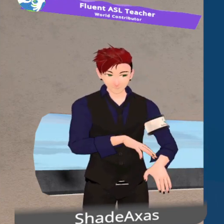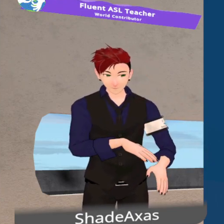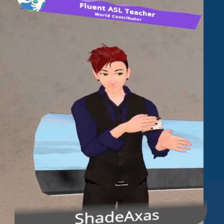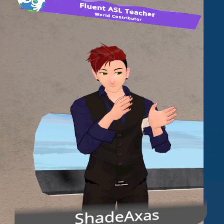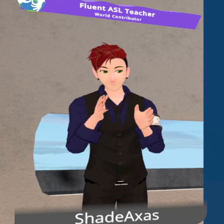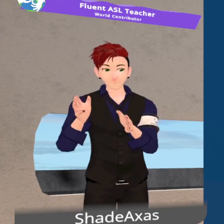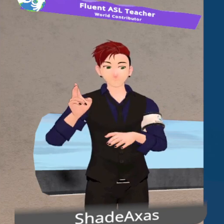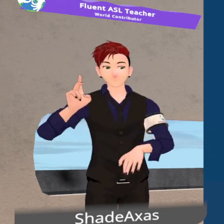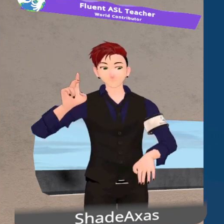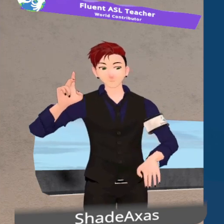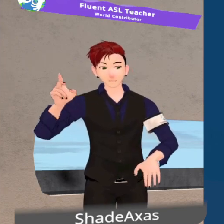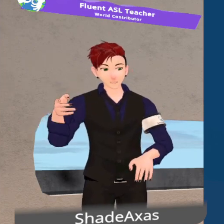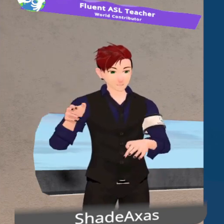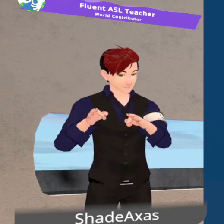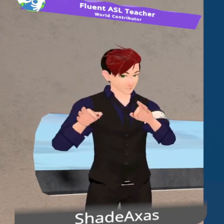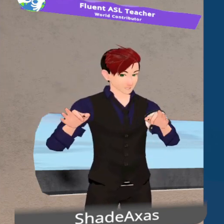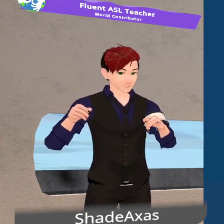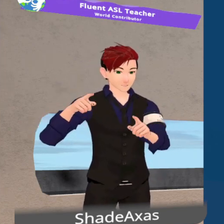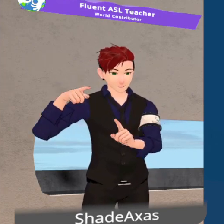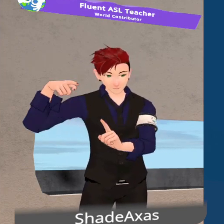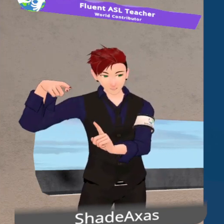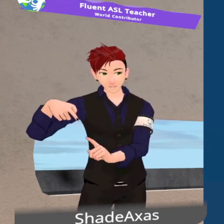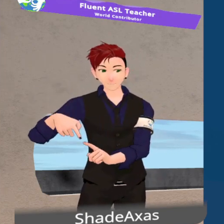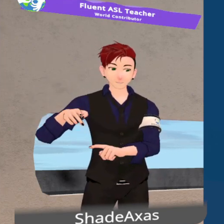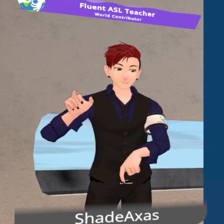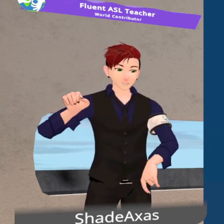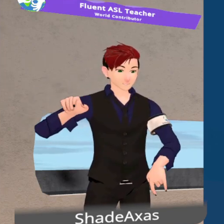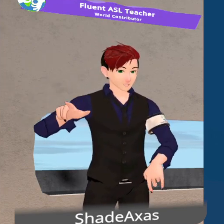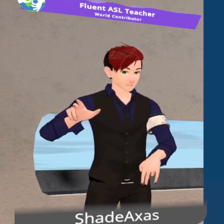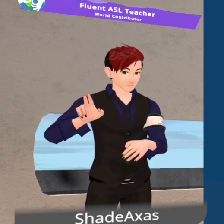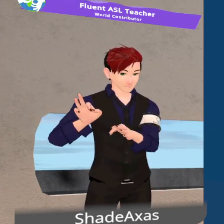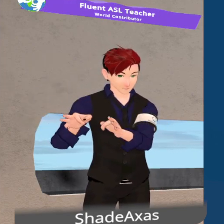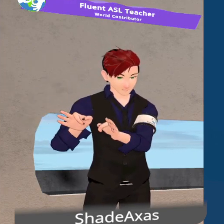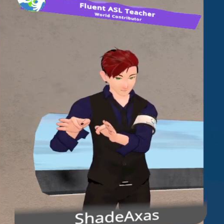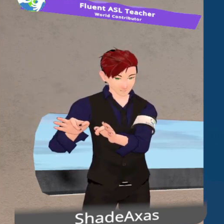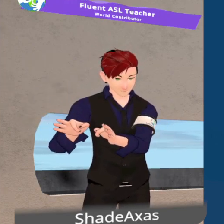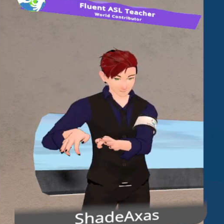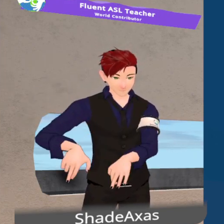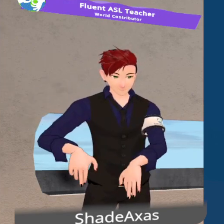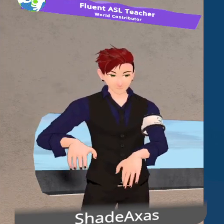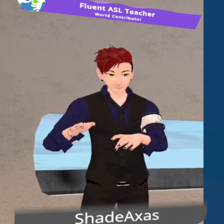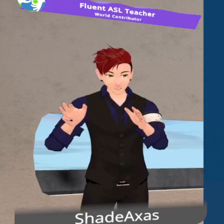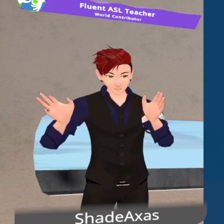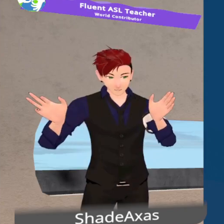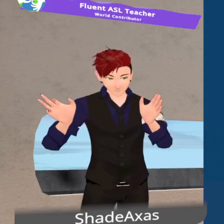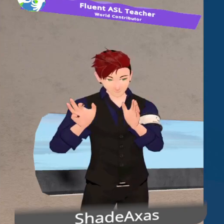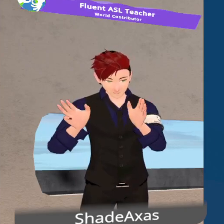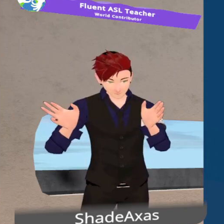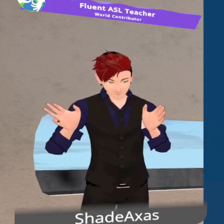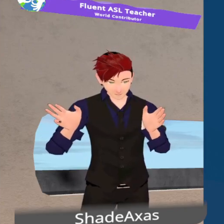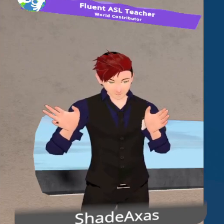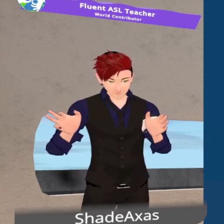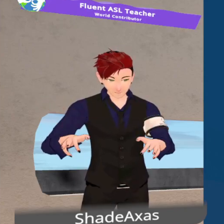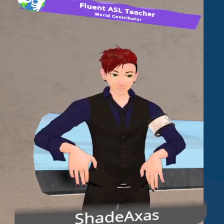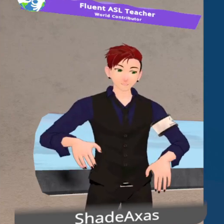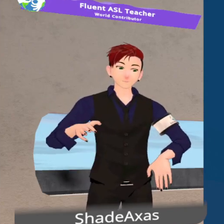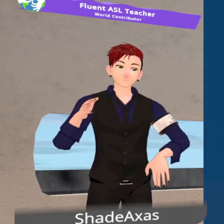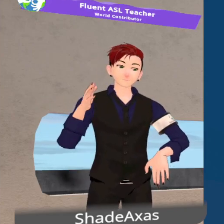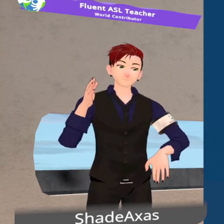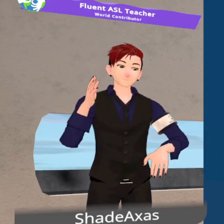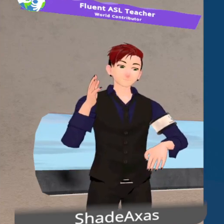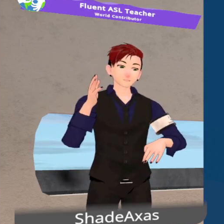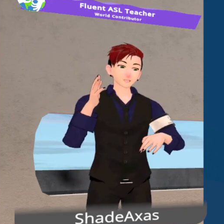and German. And then I have a second degree where I just focus on ASL and interpreting. I have my certification